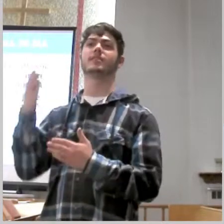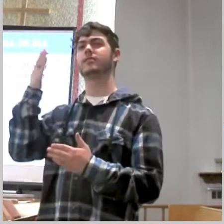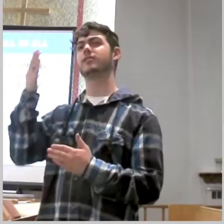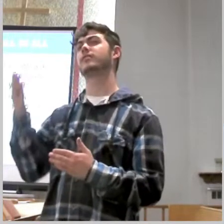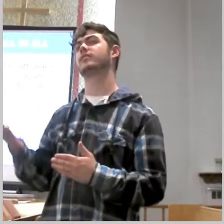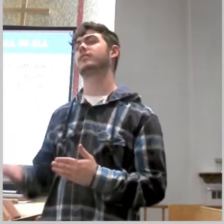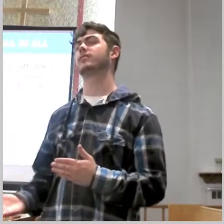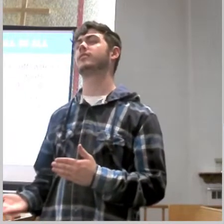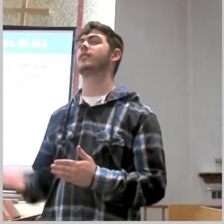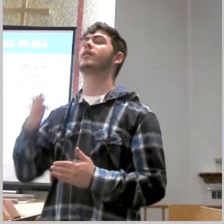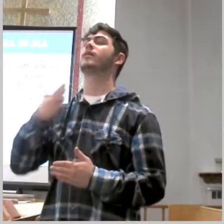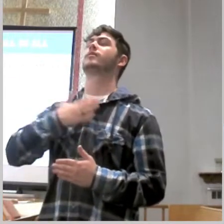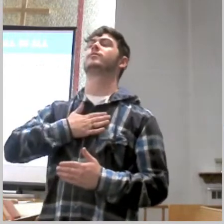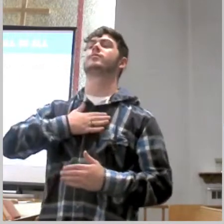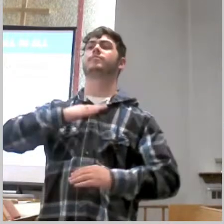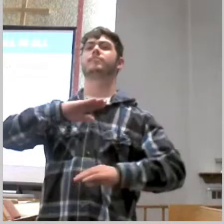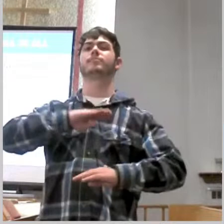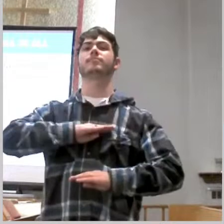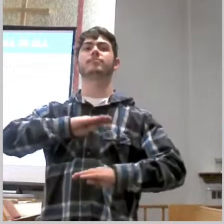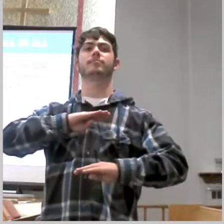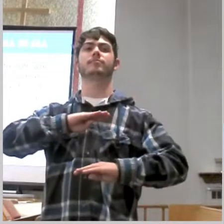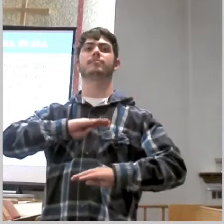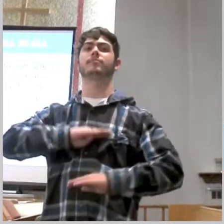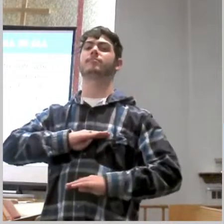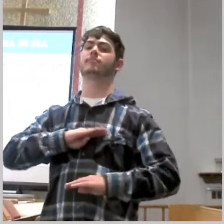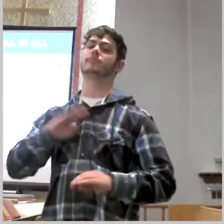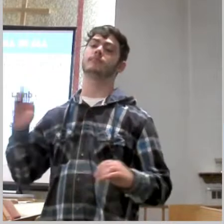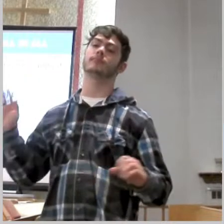Worthy is your